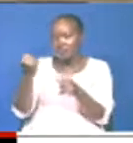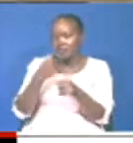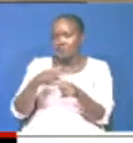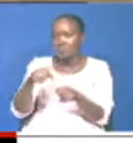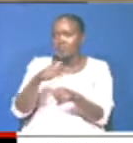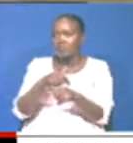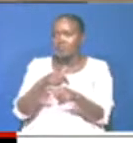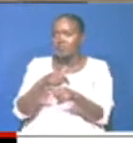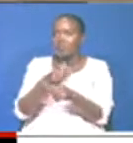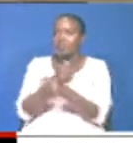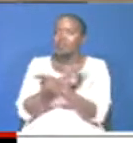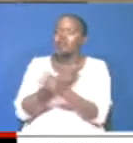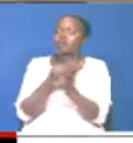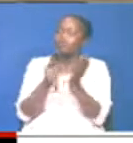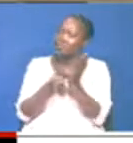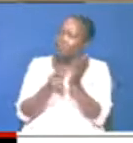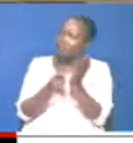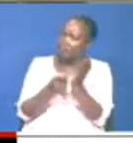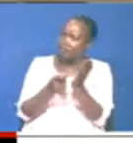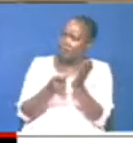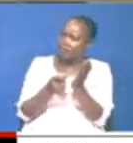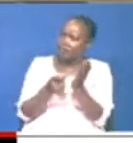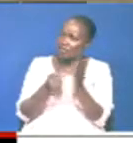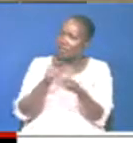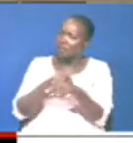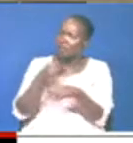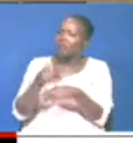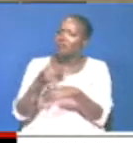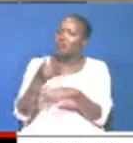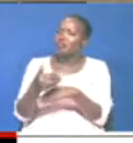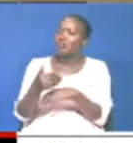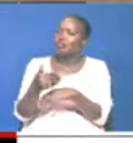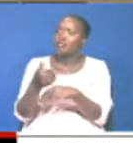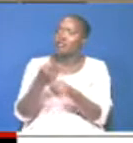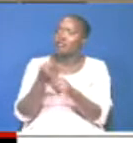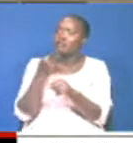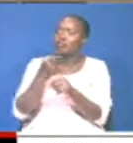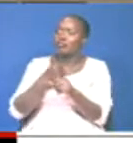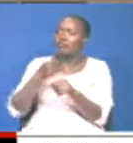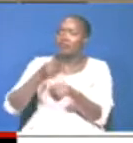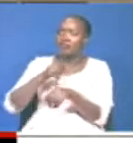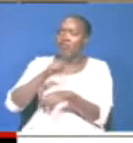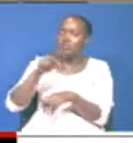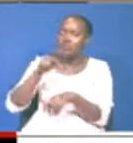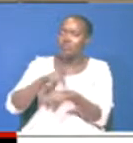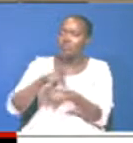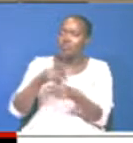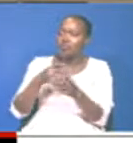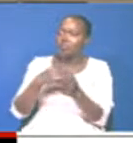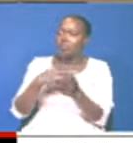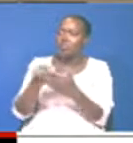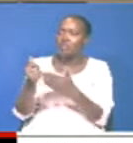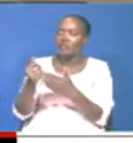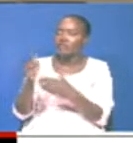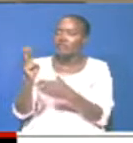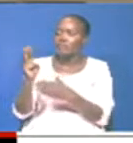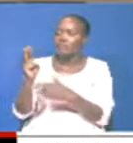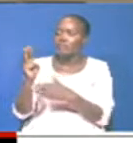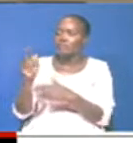We loved Kiswahili. And every other time that we made sure that the principal bought Baraza. I don't know whether it was a